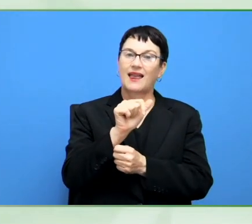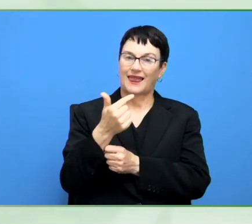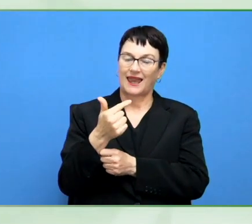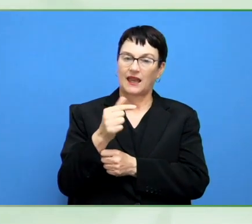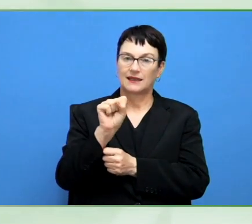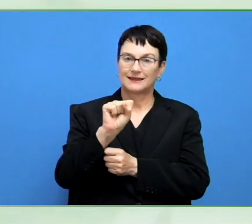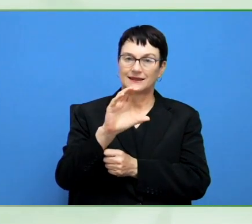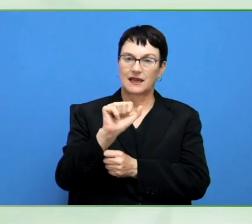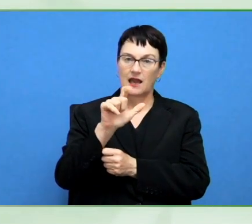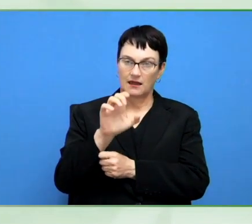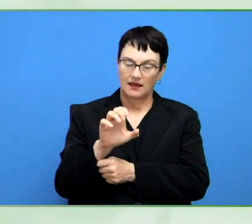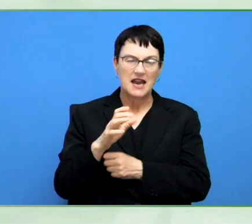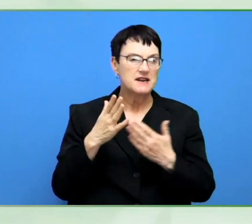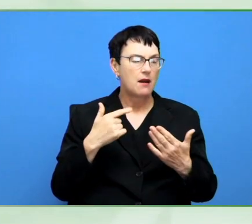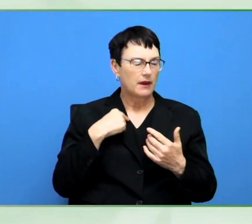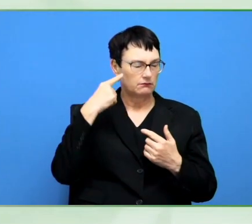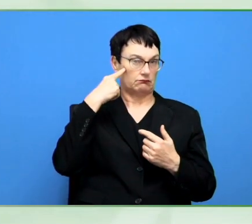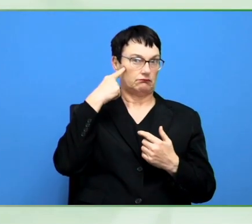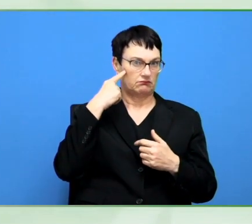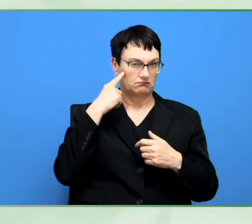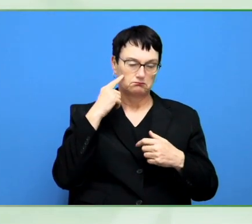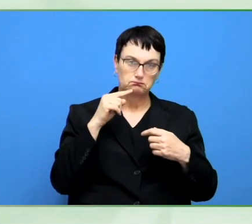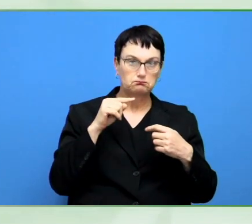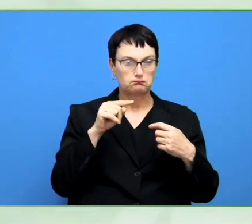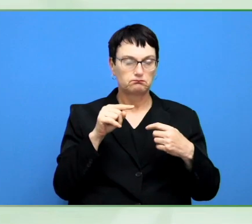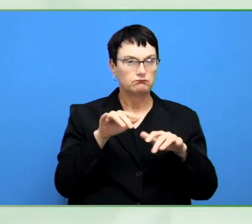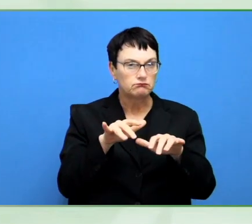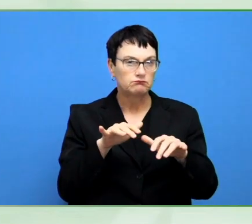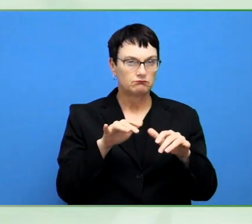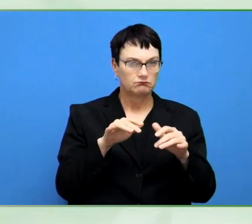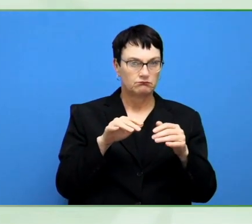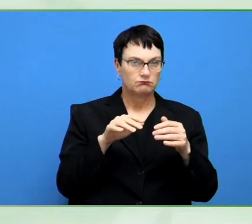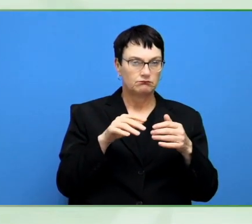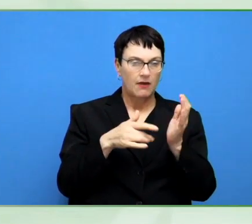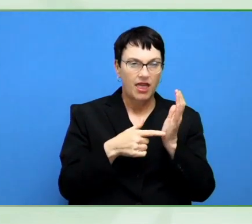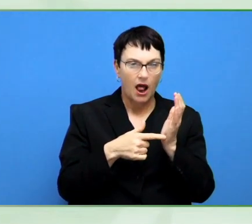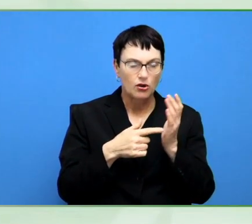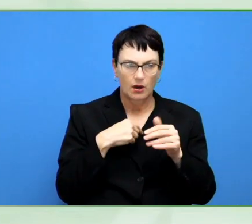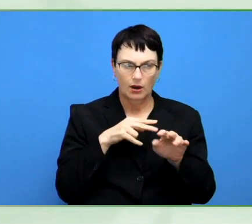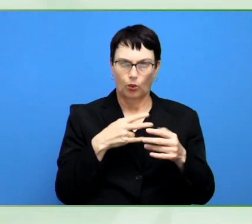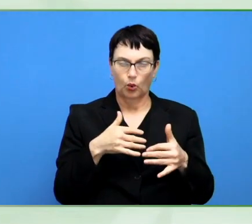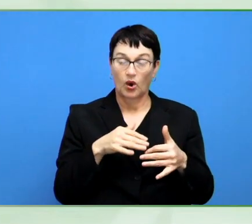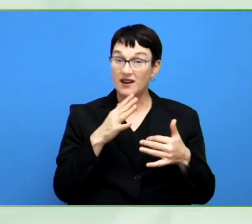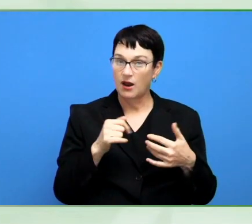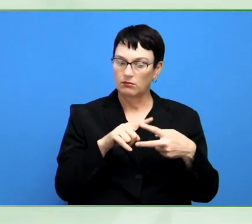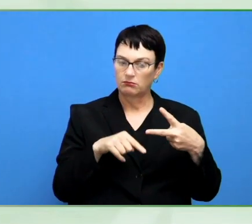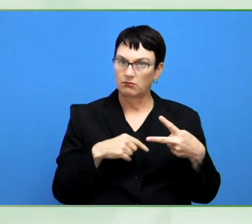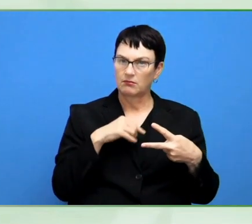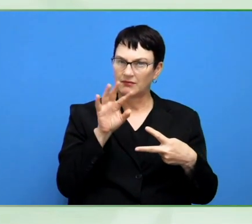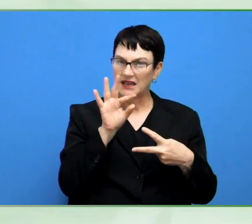to secure any kind of agreement with the manufacturers that they could already inform their